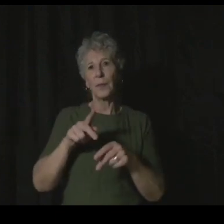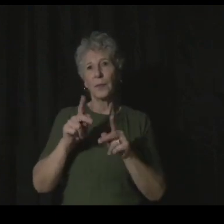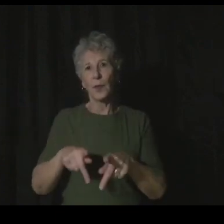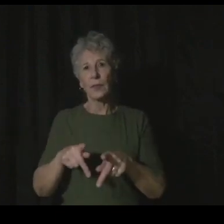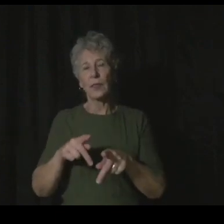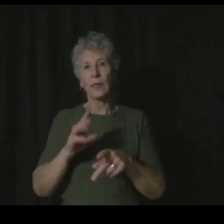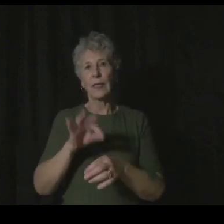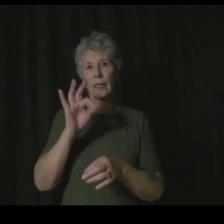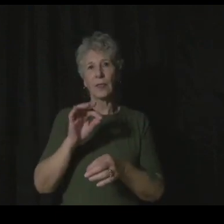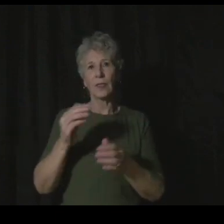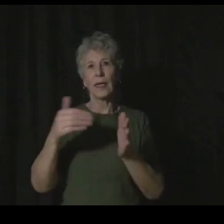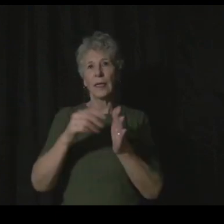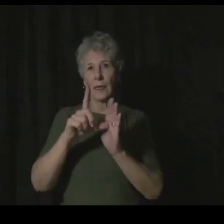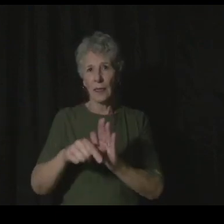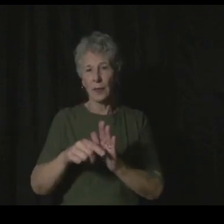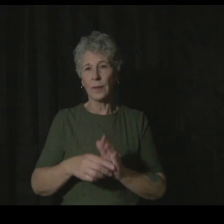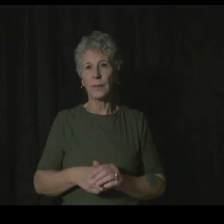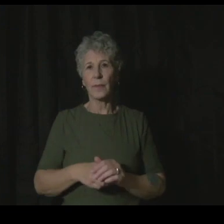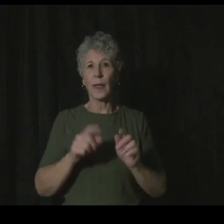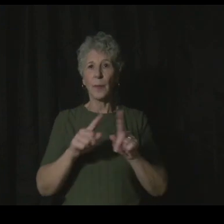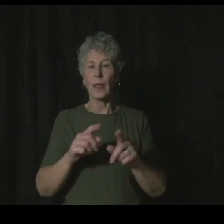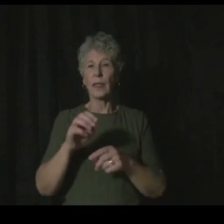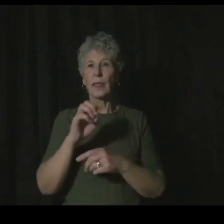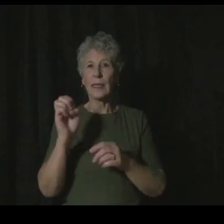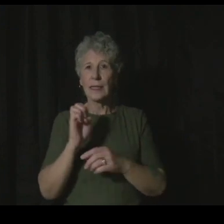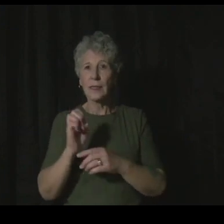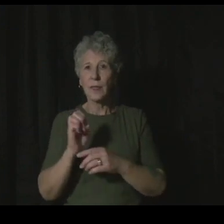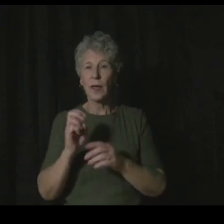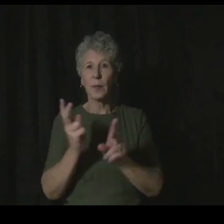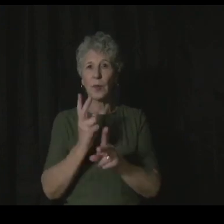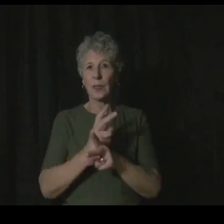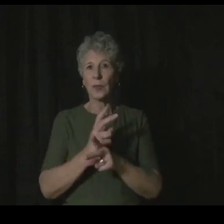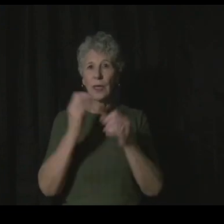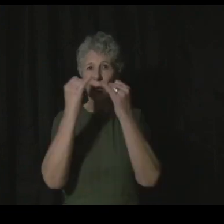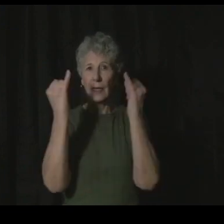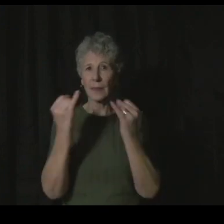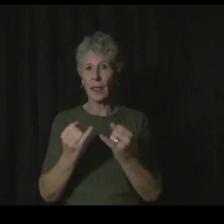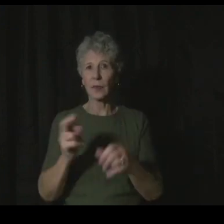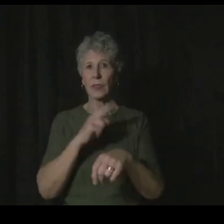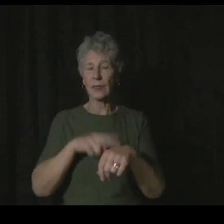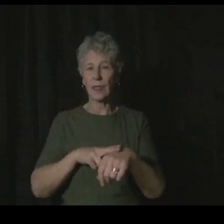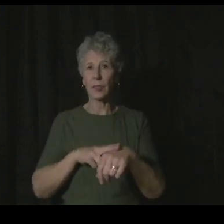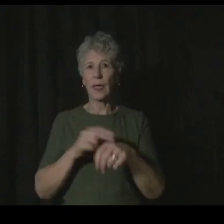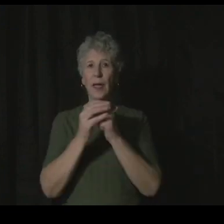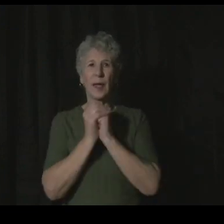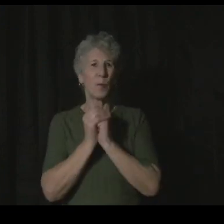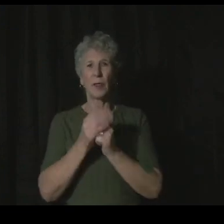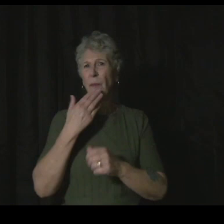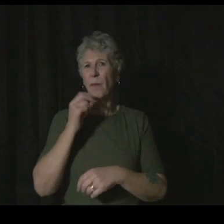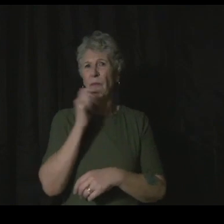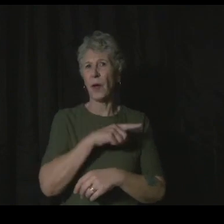the chapter. But Esau produced an idolatrous nation that was